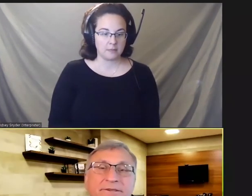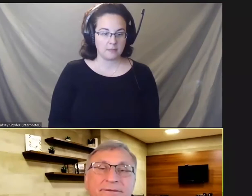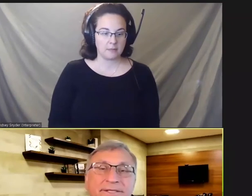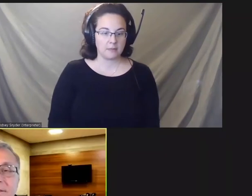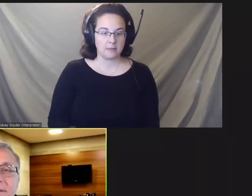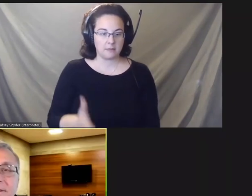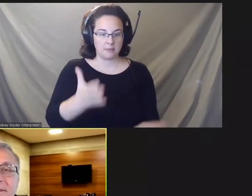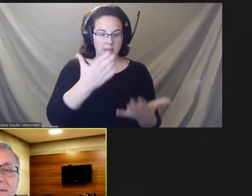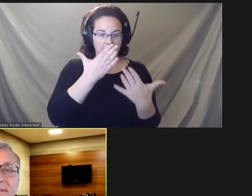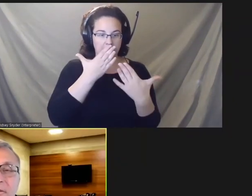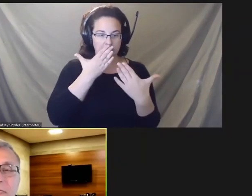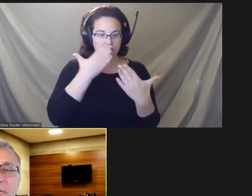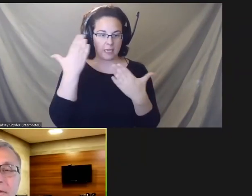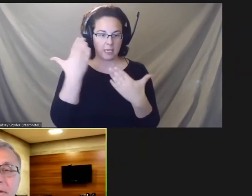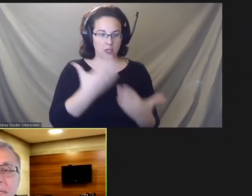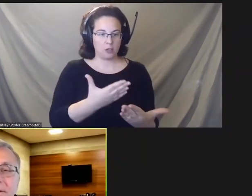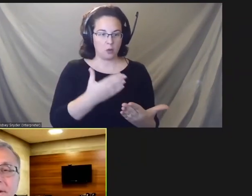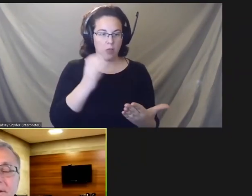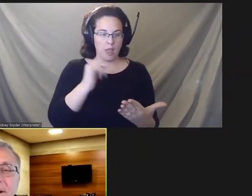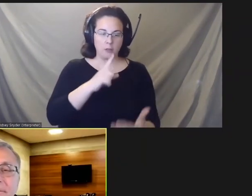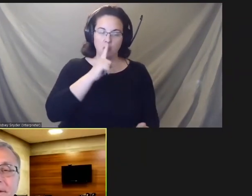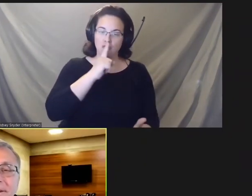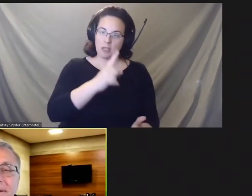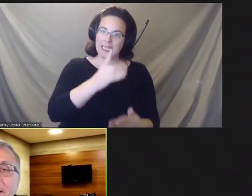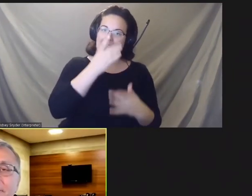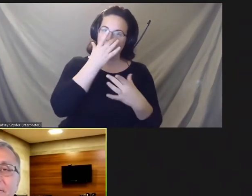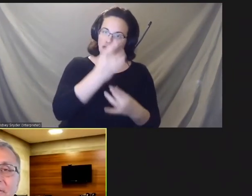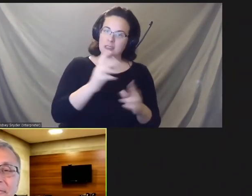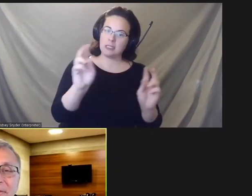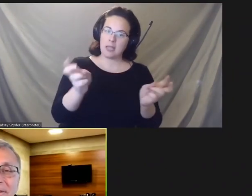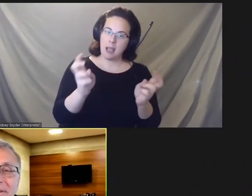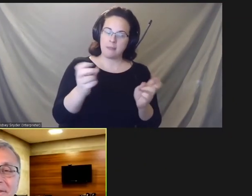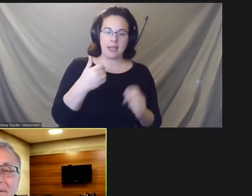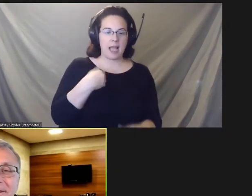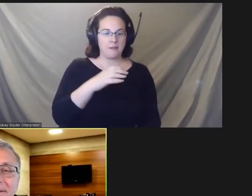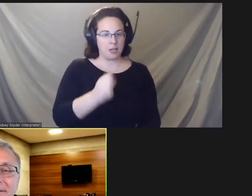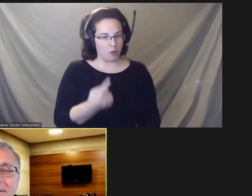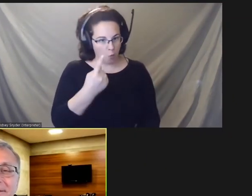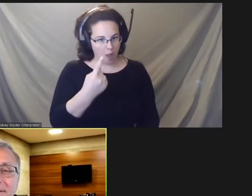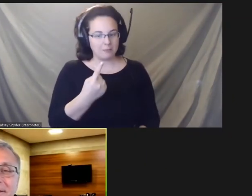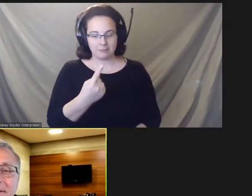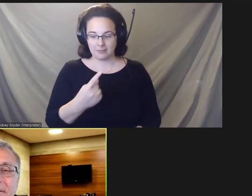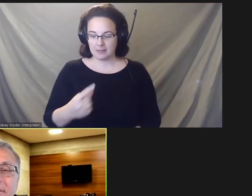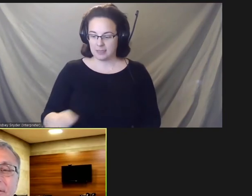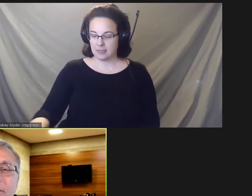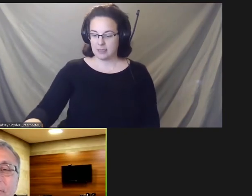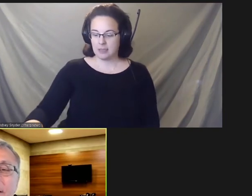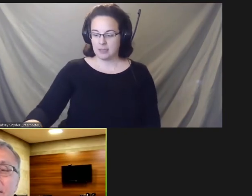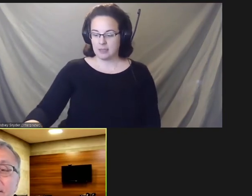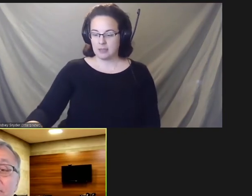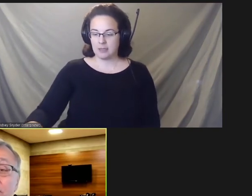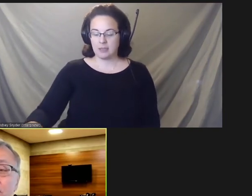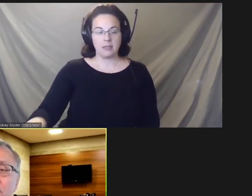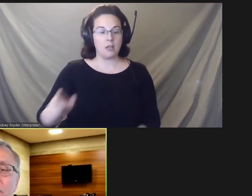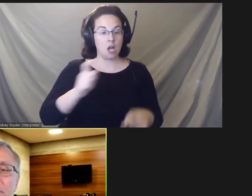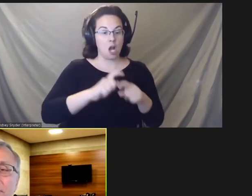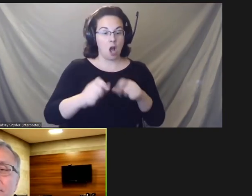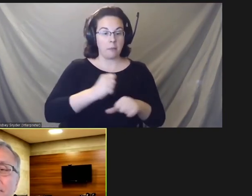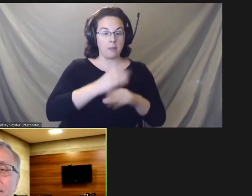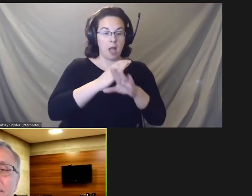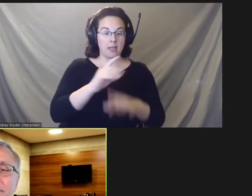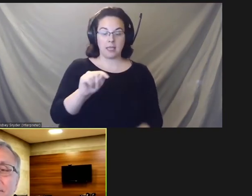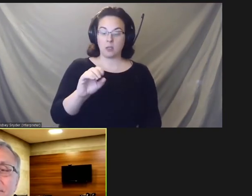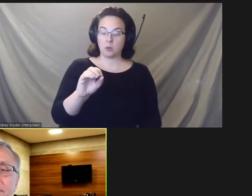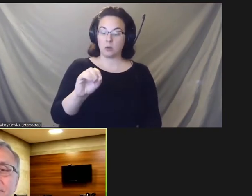Well, thank you. That's a really interesting topic. And I have another one. It's a call blocking tools